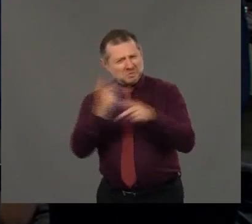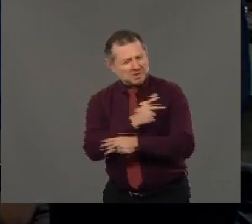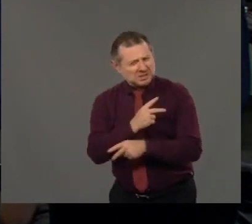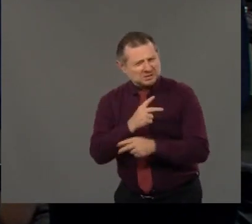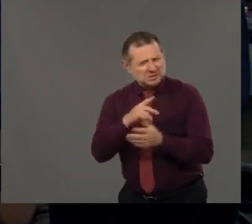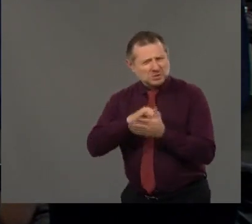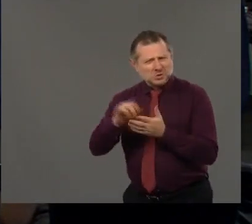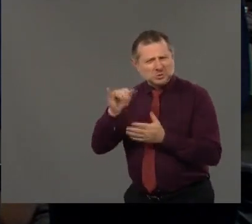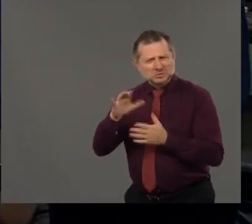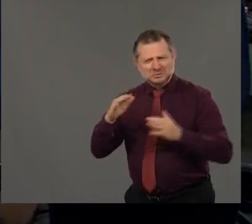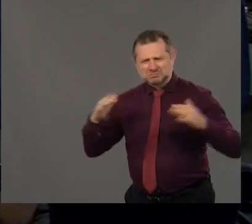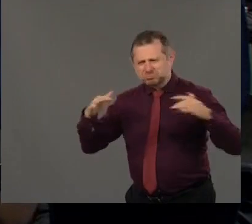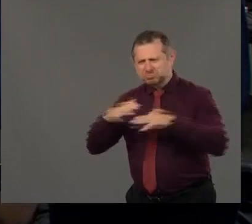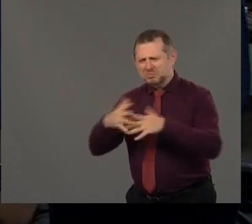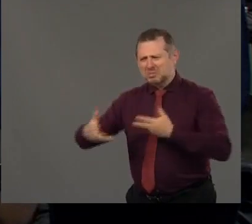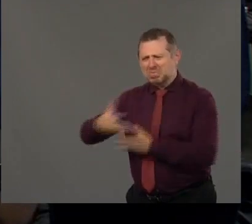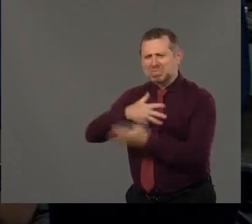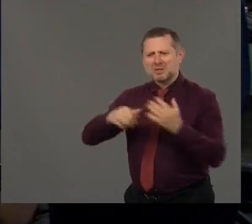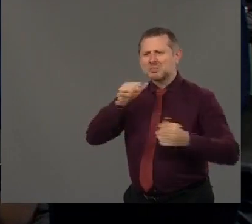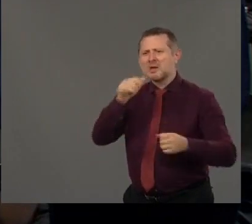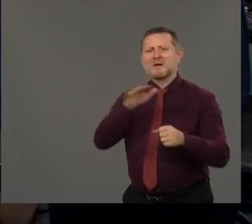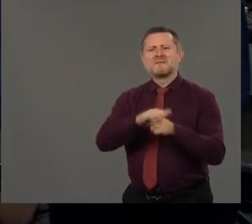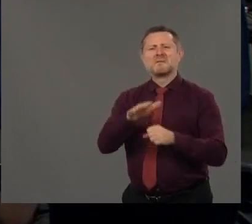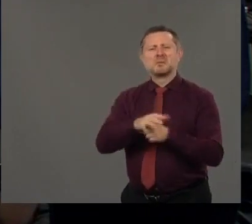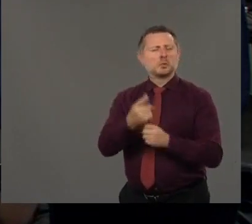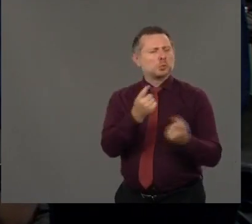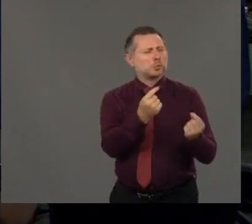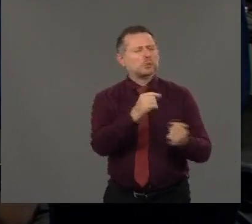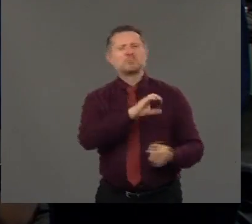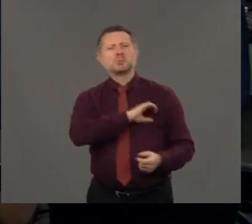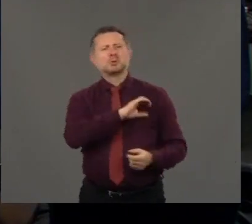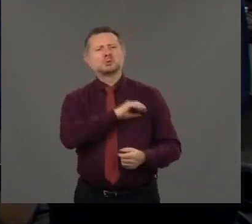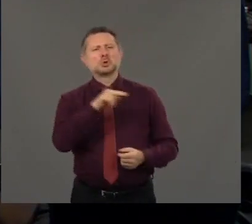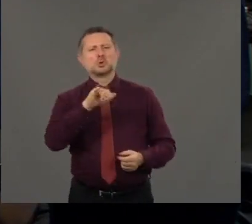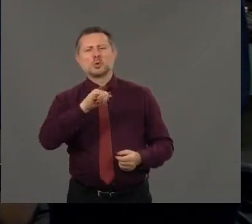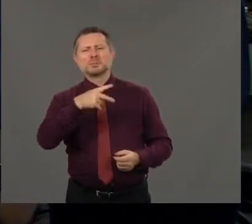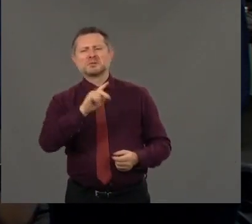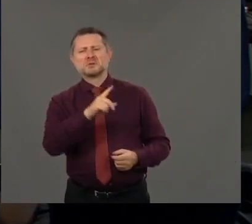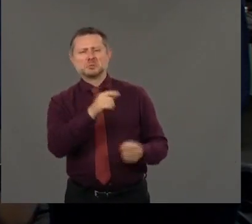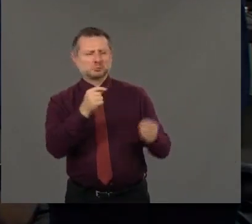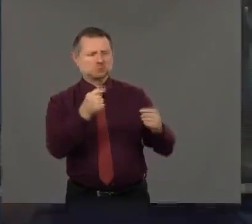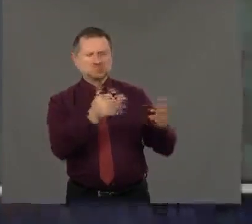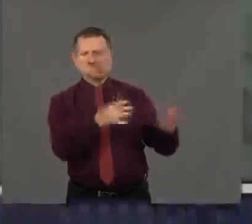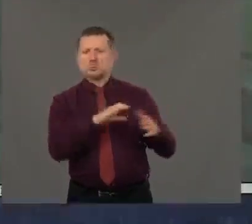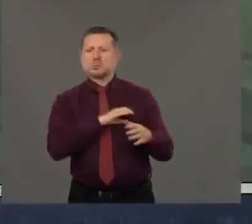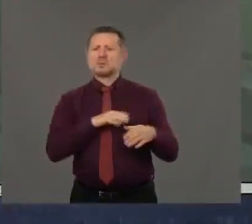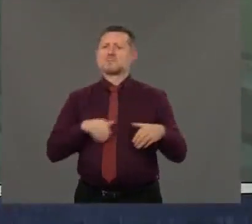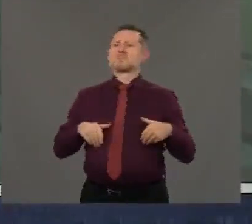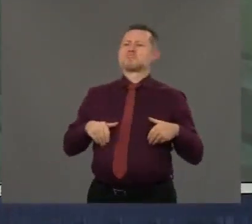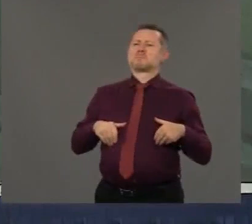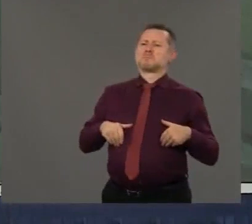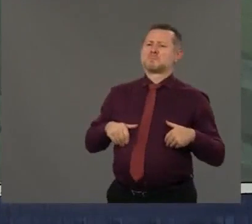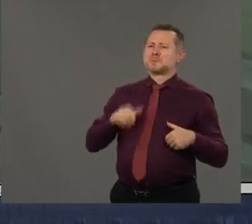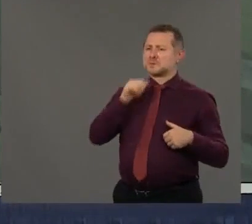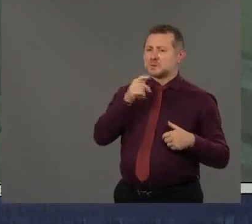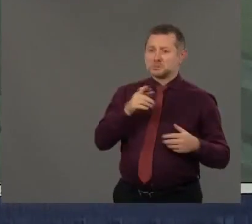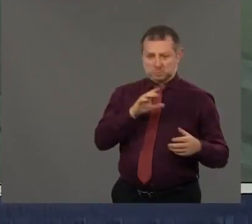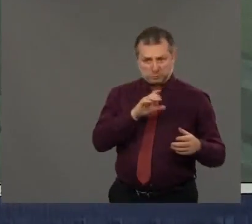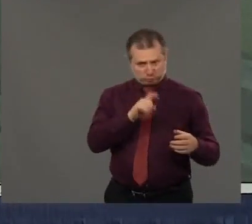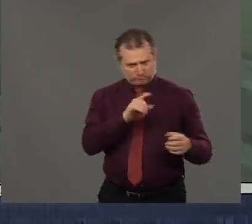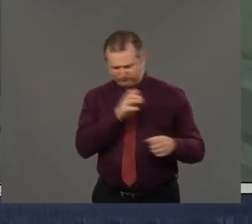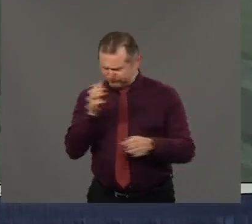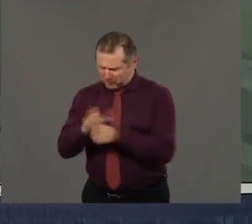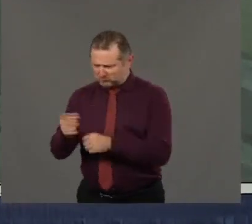enough? What should the NYPD and Mayor de Blasio be doing? There has been some controversy about how the NYPD was enforcing wearing a